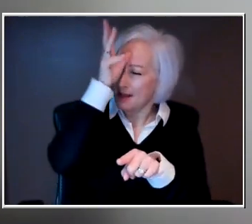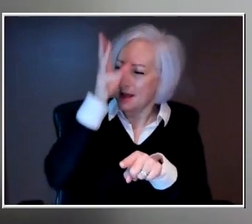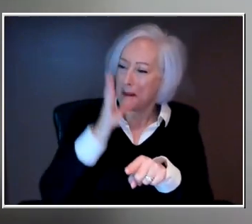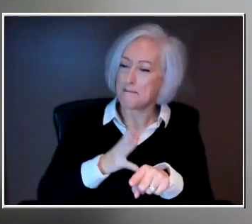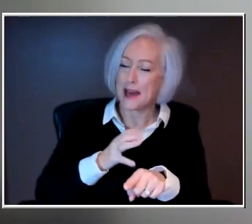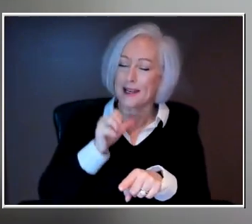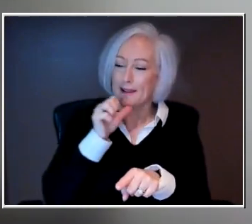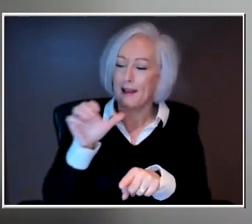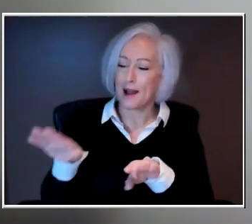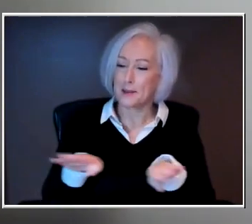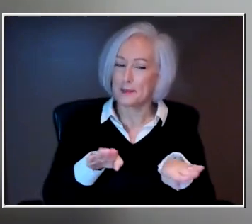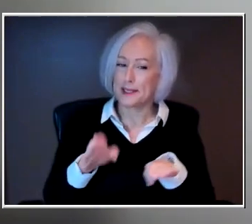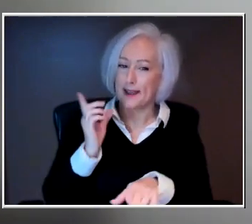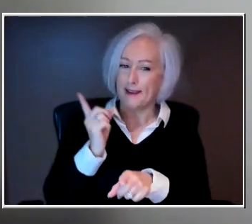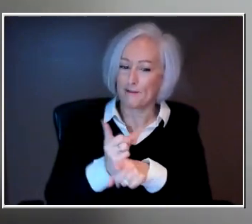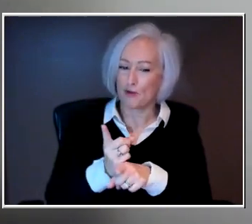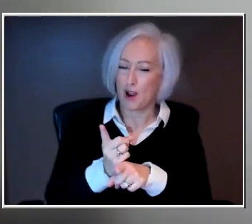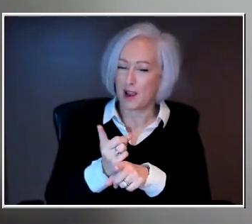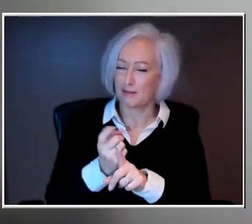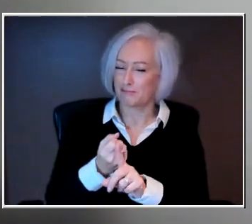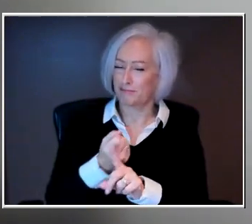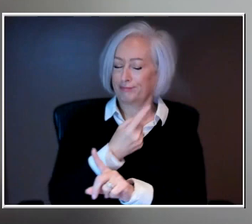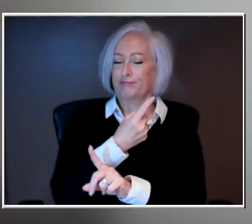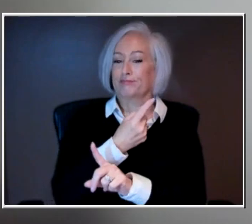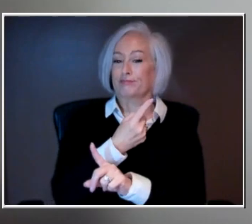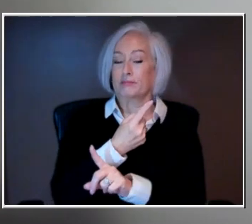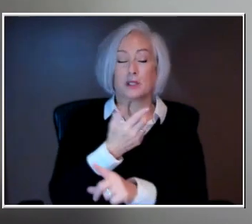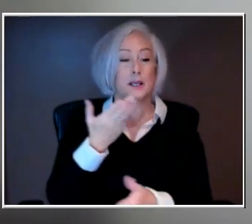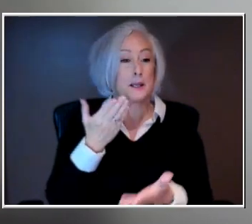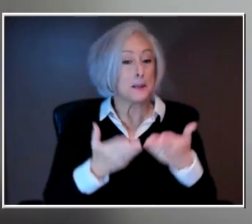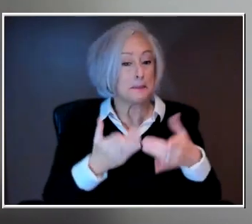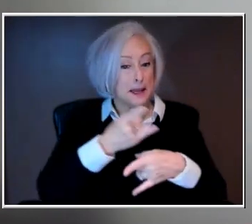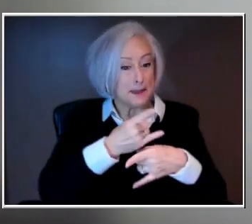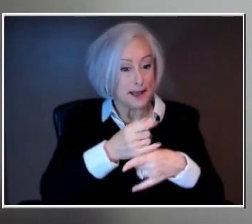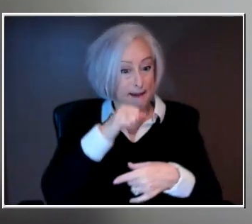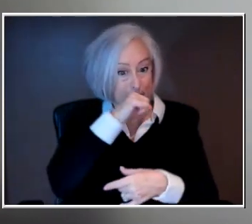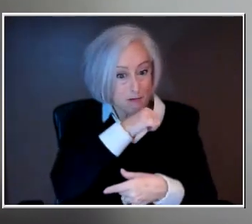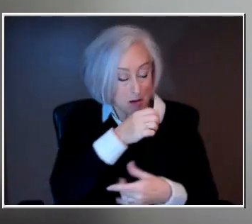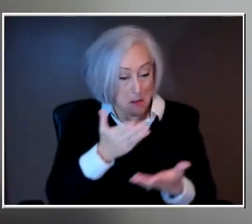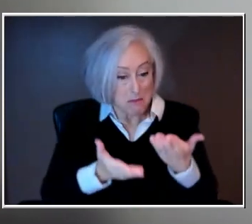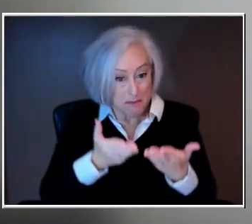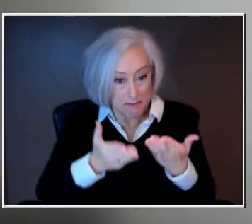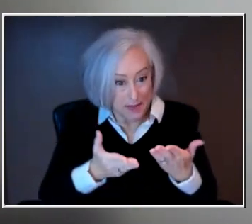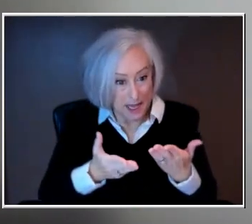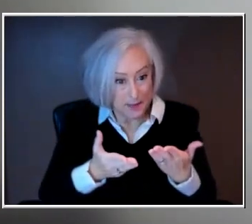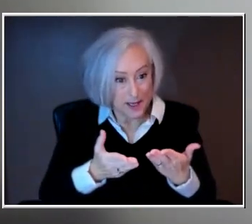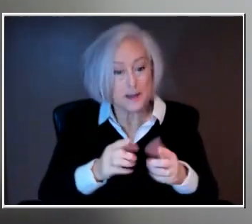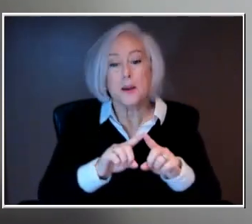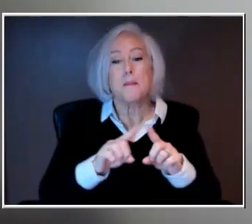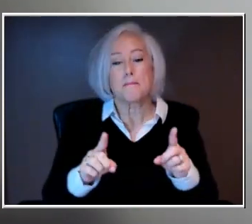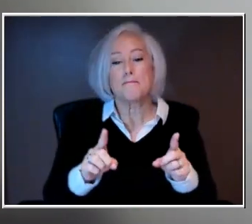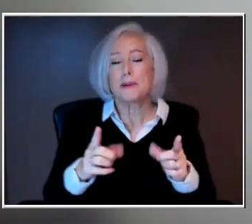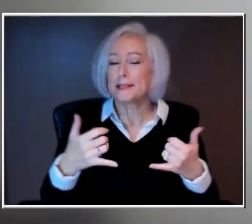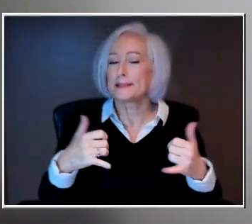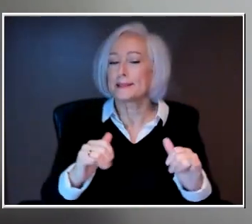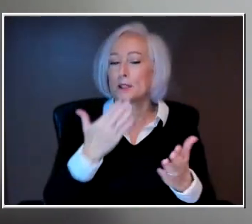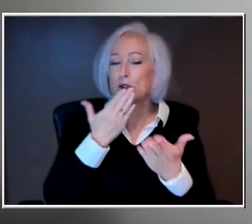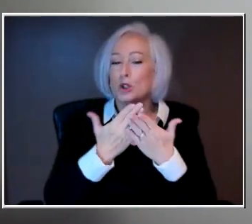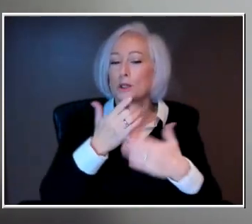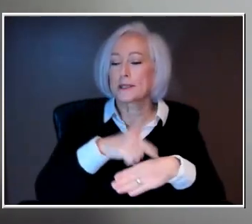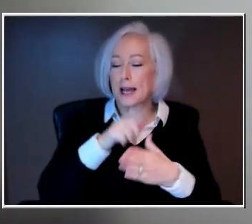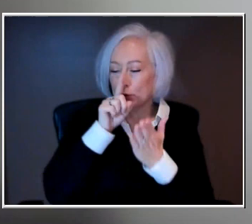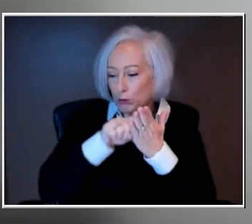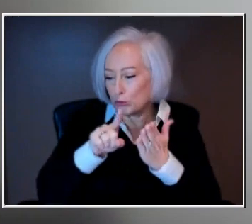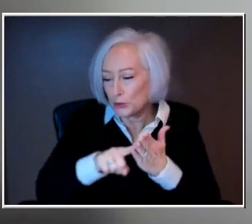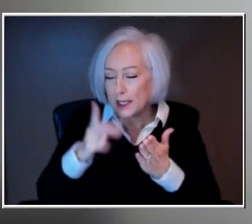even though he just might be intoxicated, that may not be a bad time for us to check him out. I think as far as